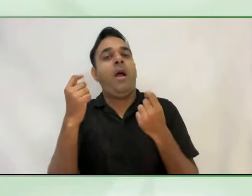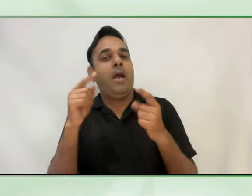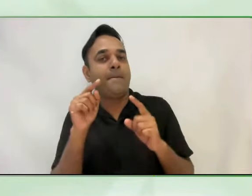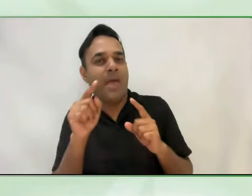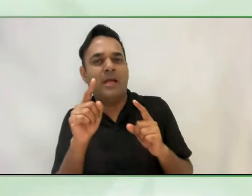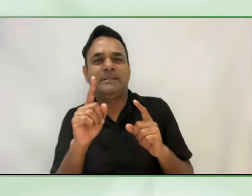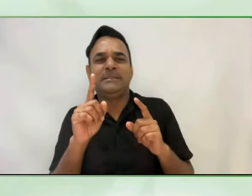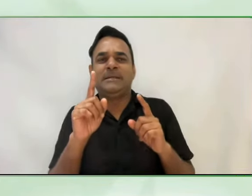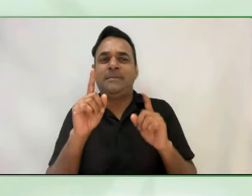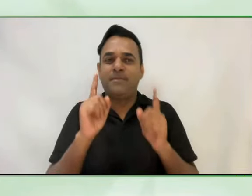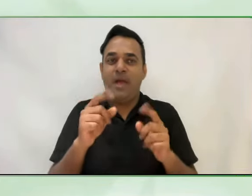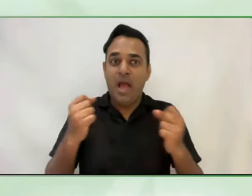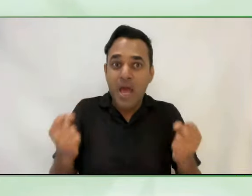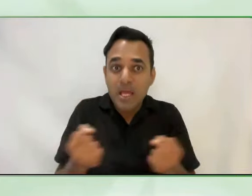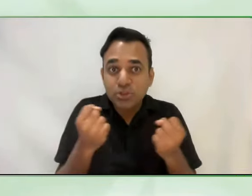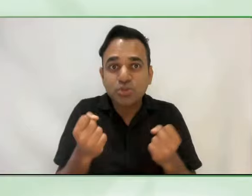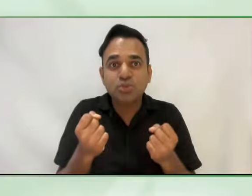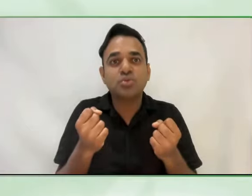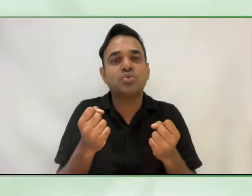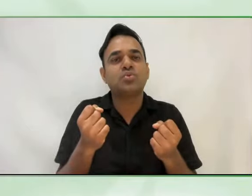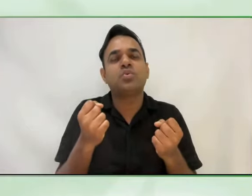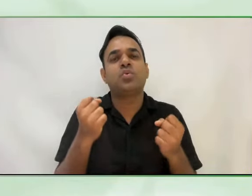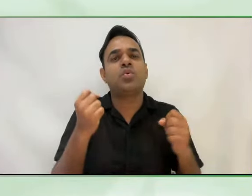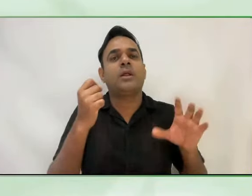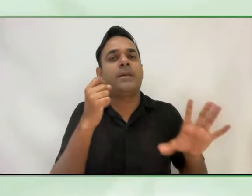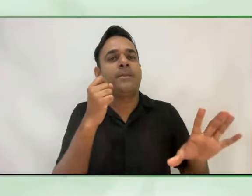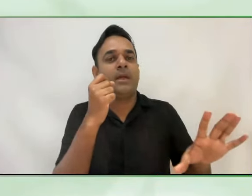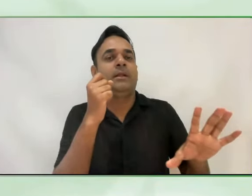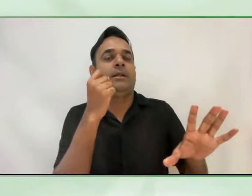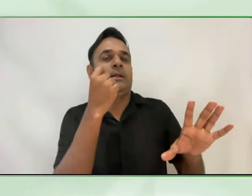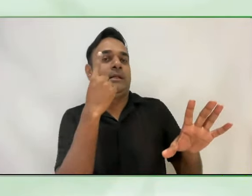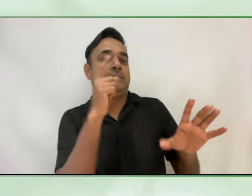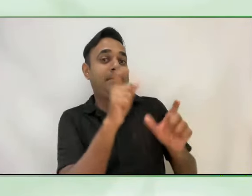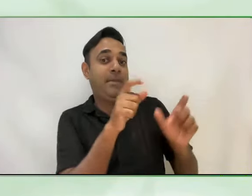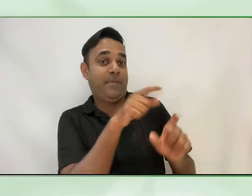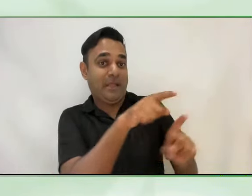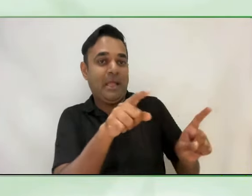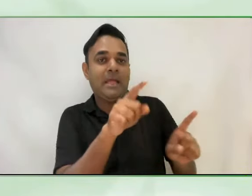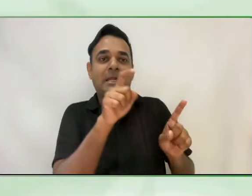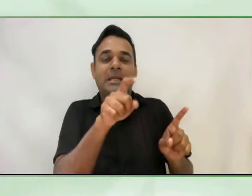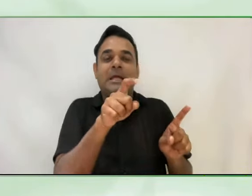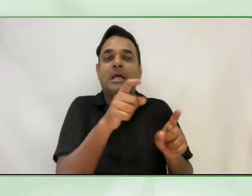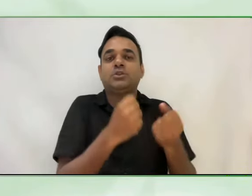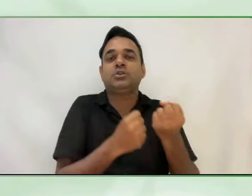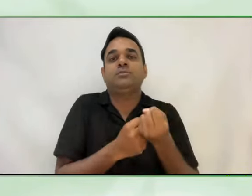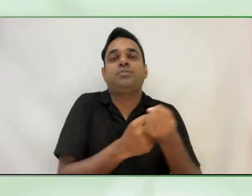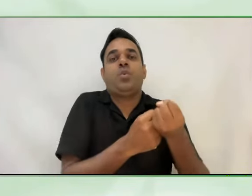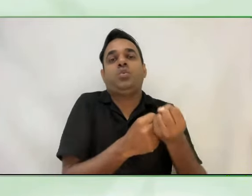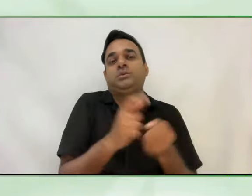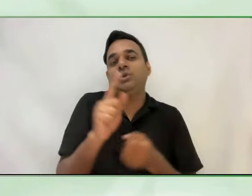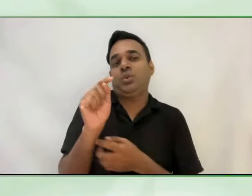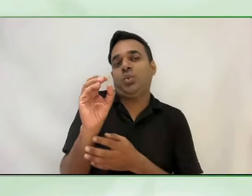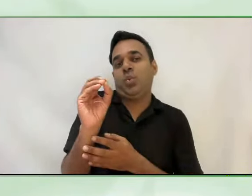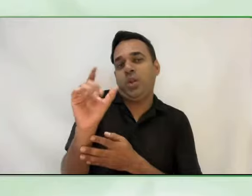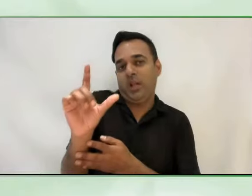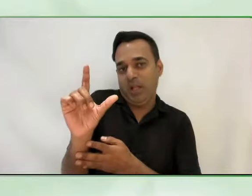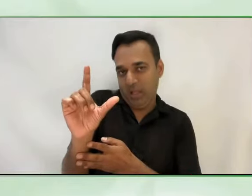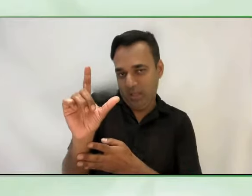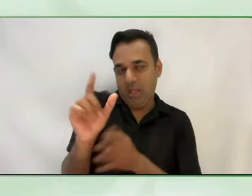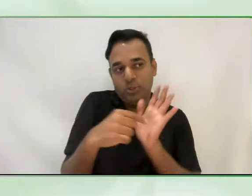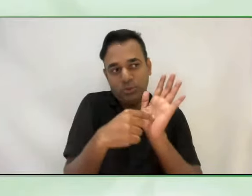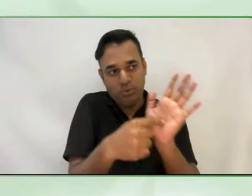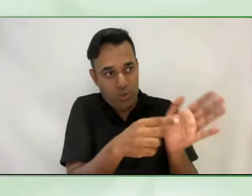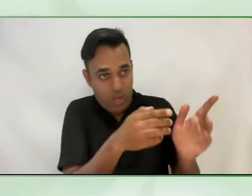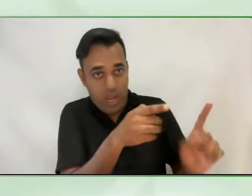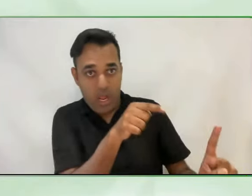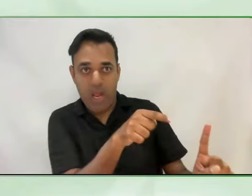their approach to reasonable adjustments. It asks their employees about their experiences and what we deliver, and what their approach